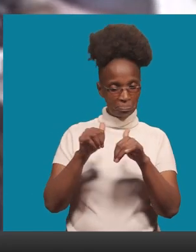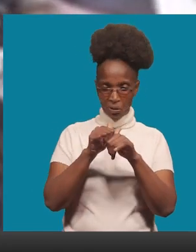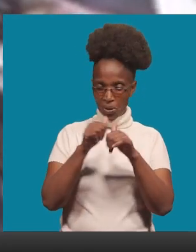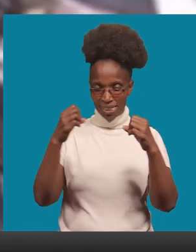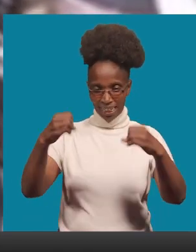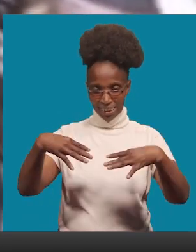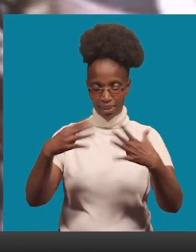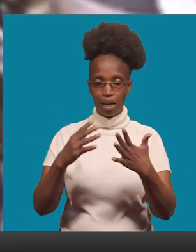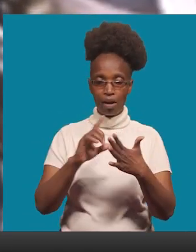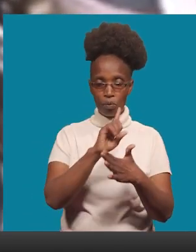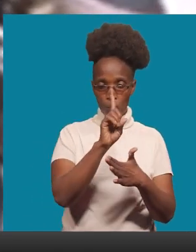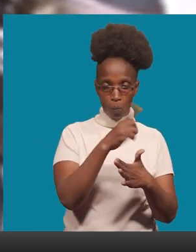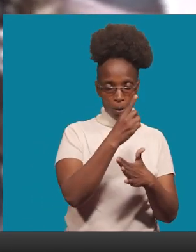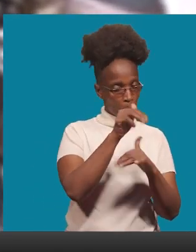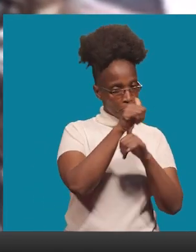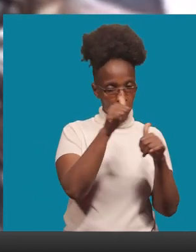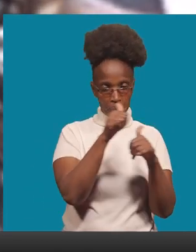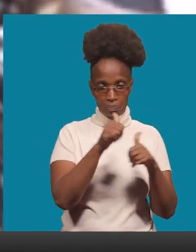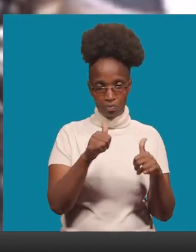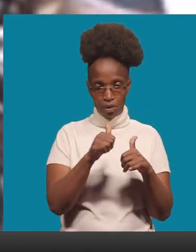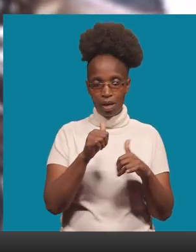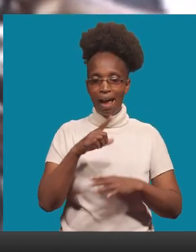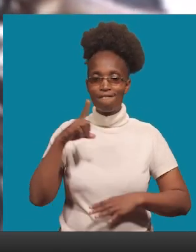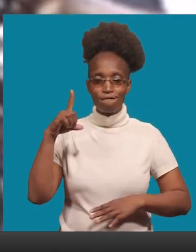The win was illegitimate. We won.